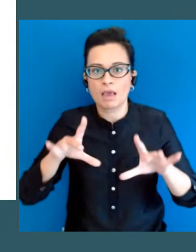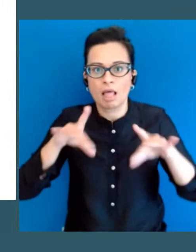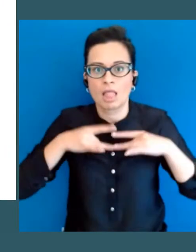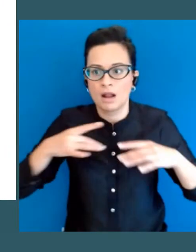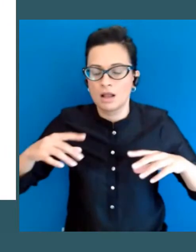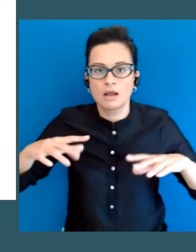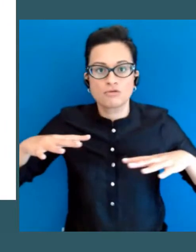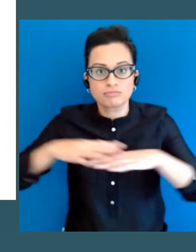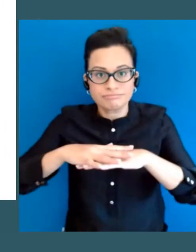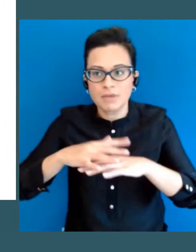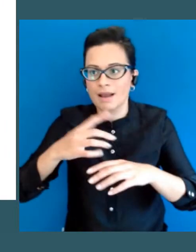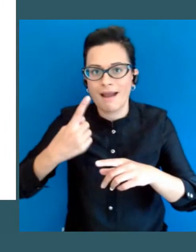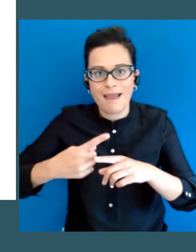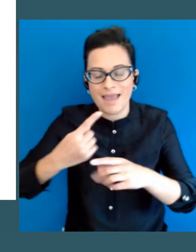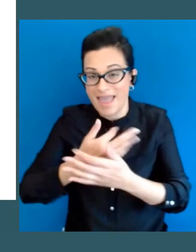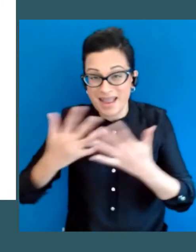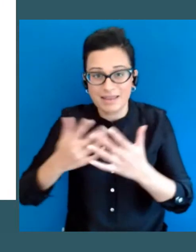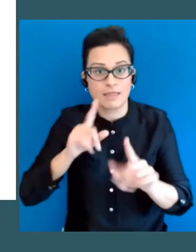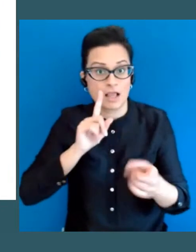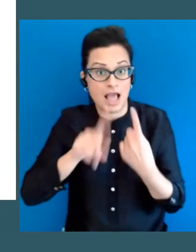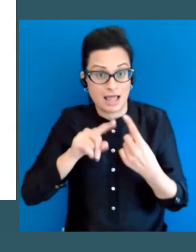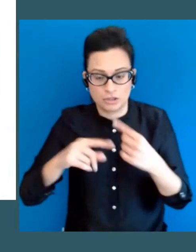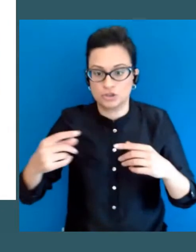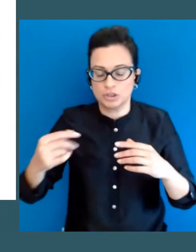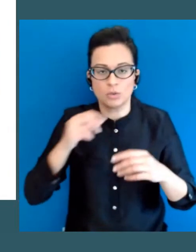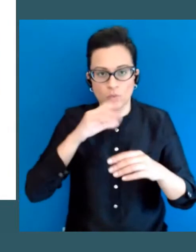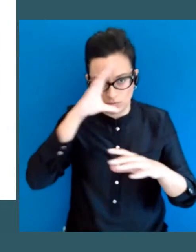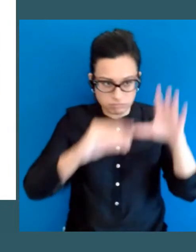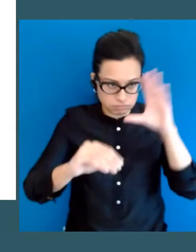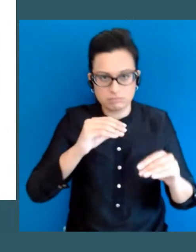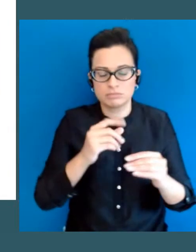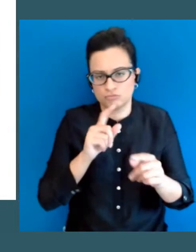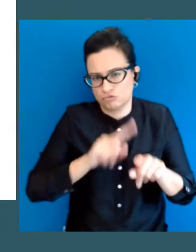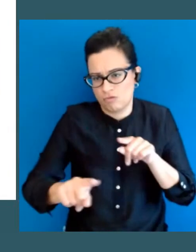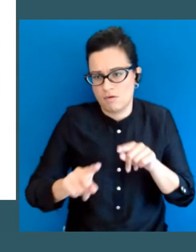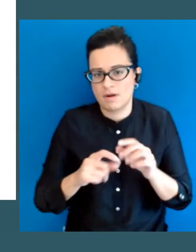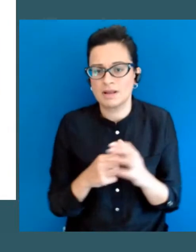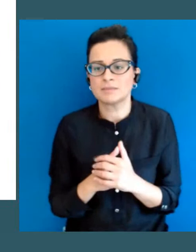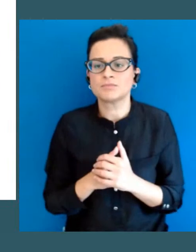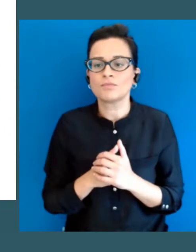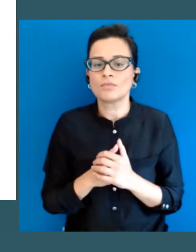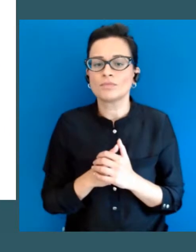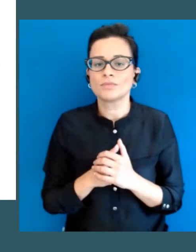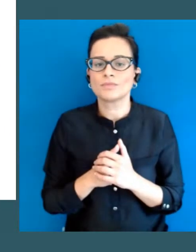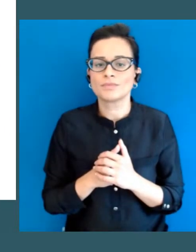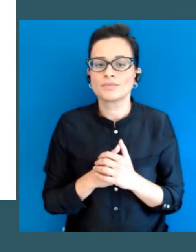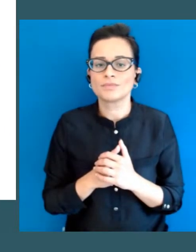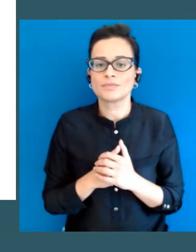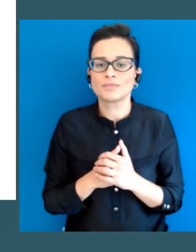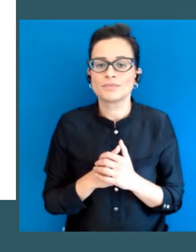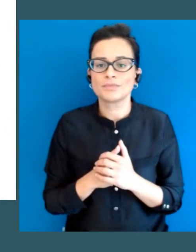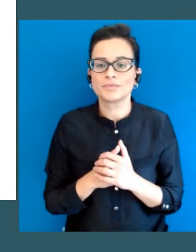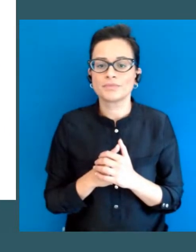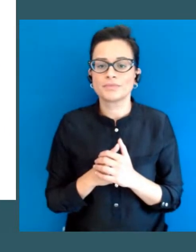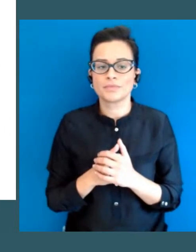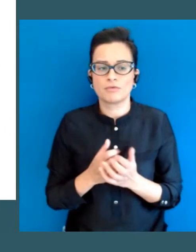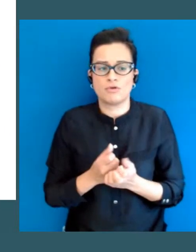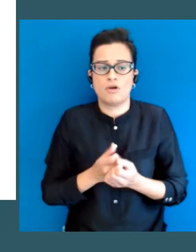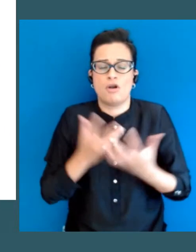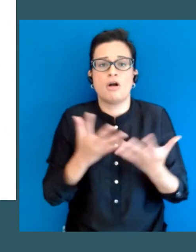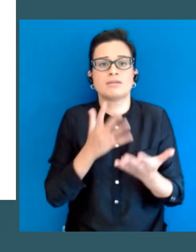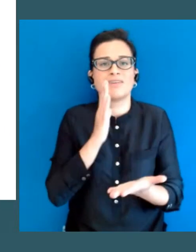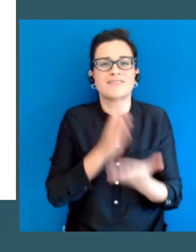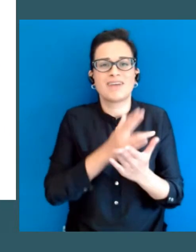food allergic public safe as possible. We have a huge number of fact sheets on our